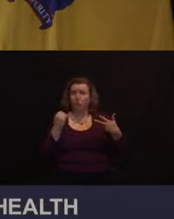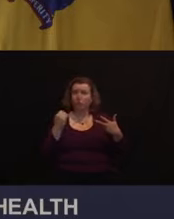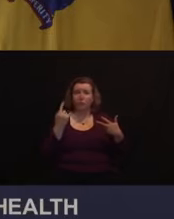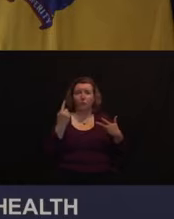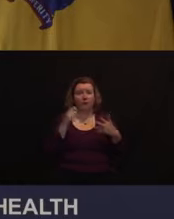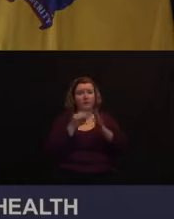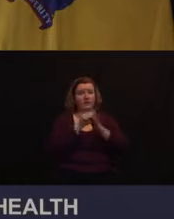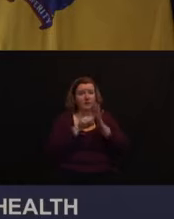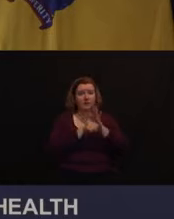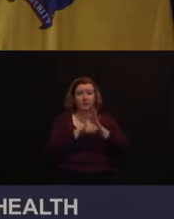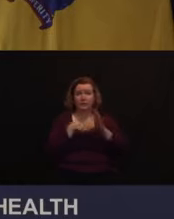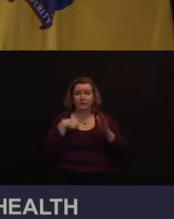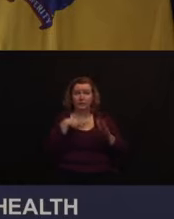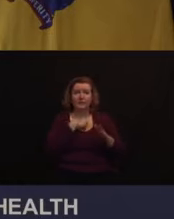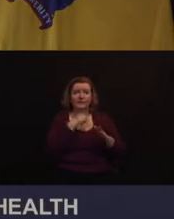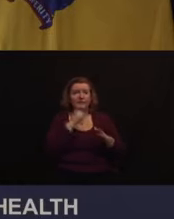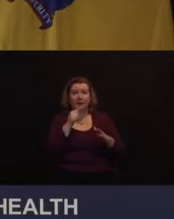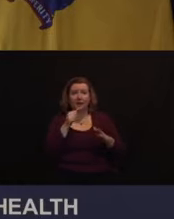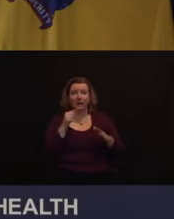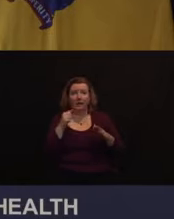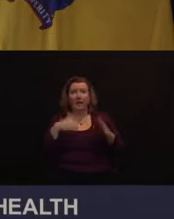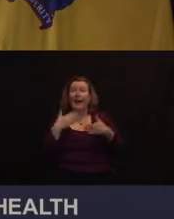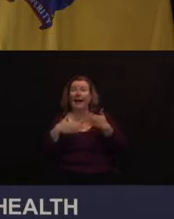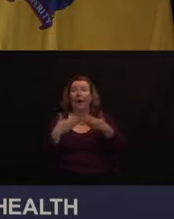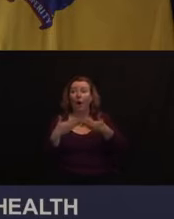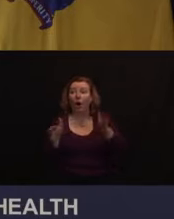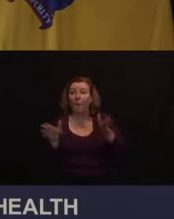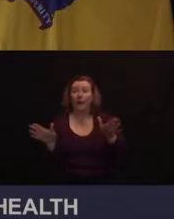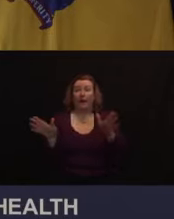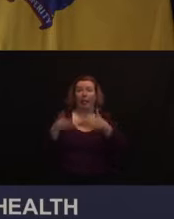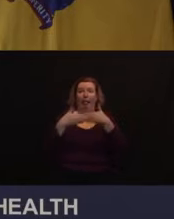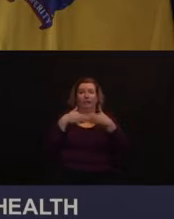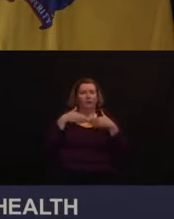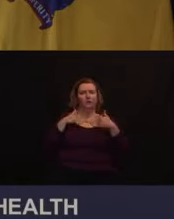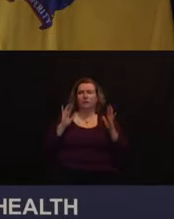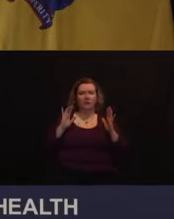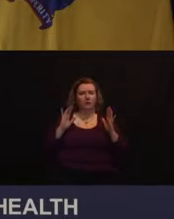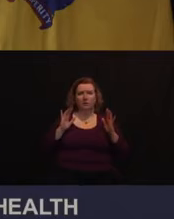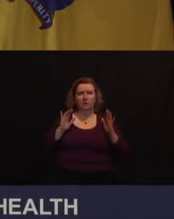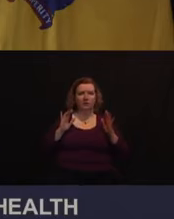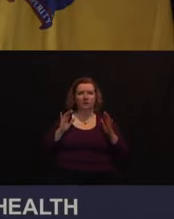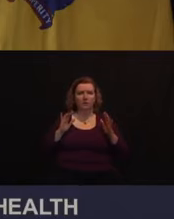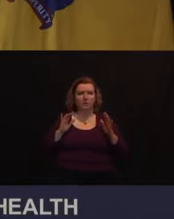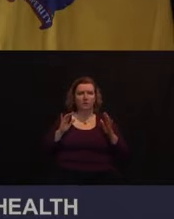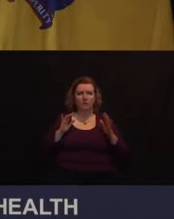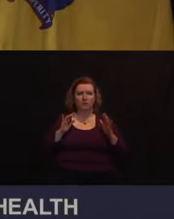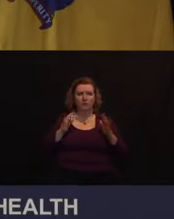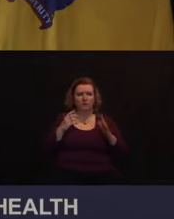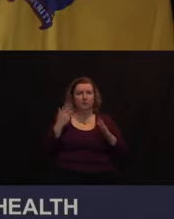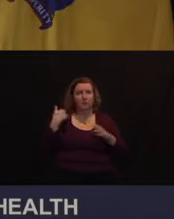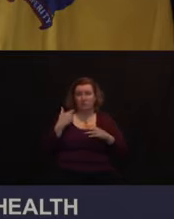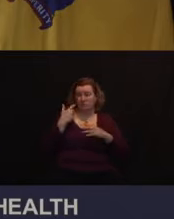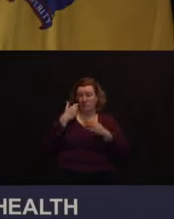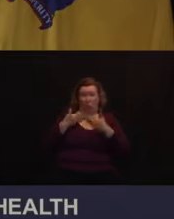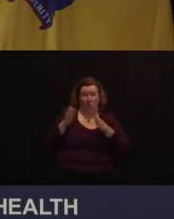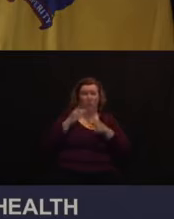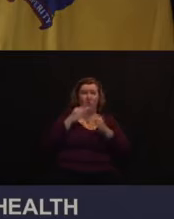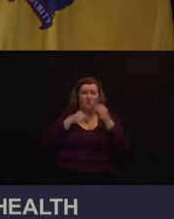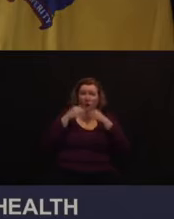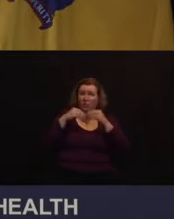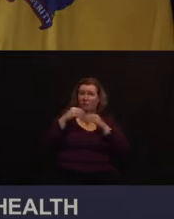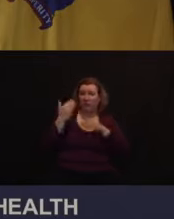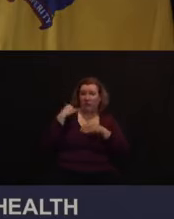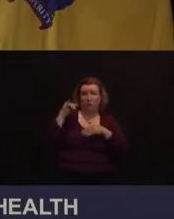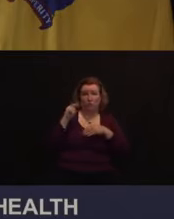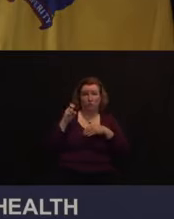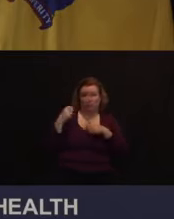lurched forward and had to step back. We came close to that on indoor dining in June, but Judy and